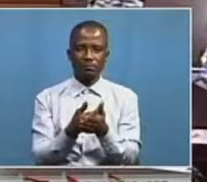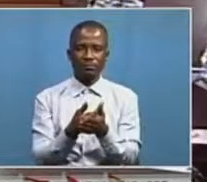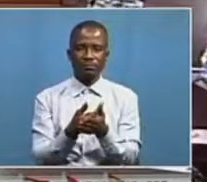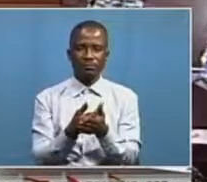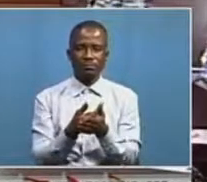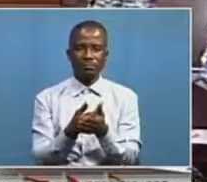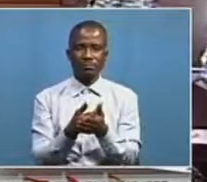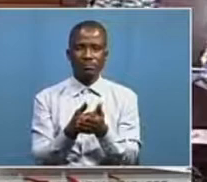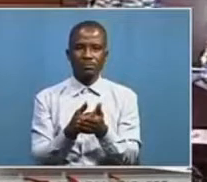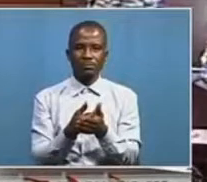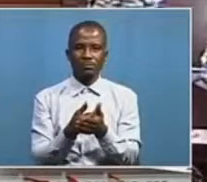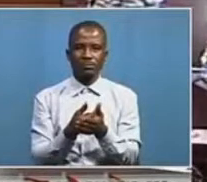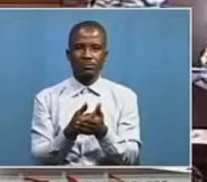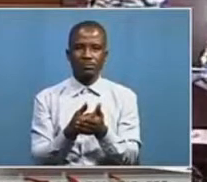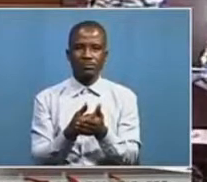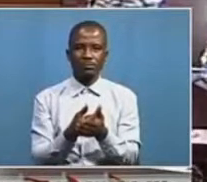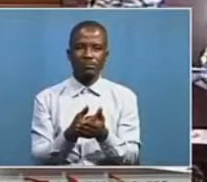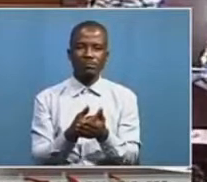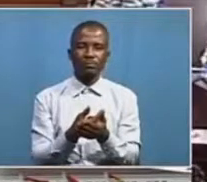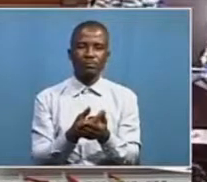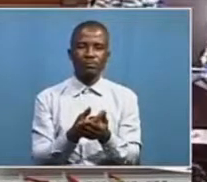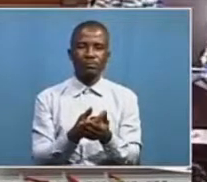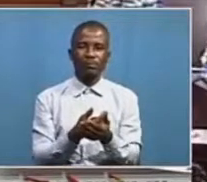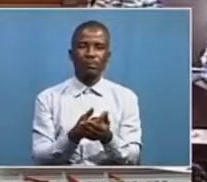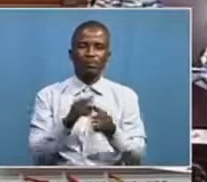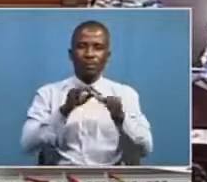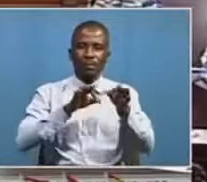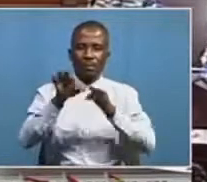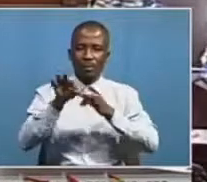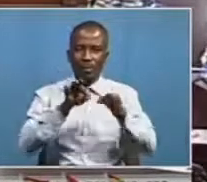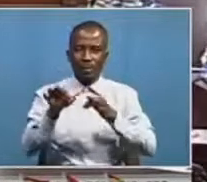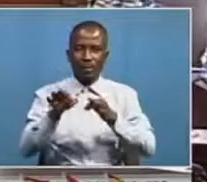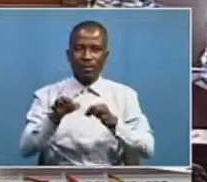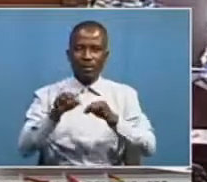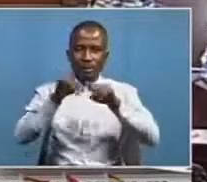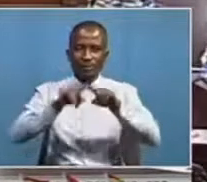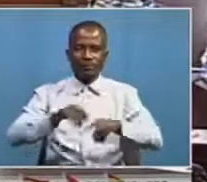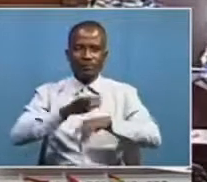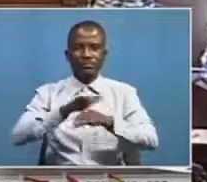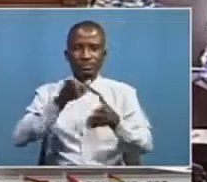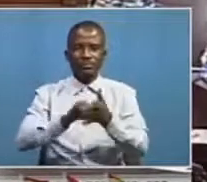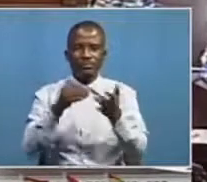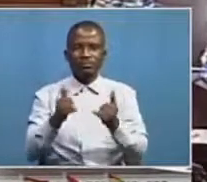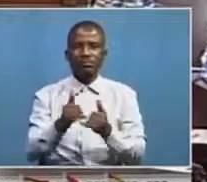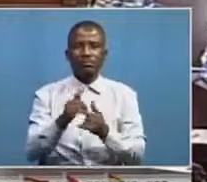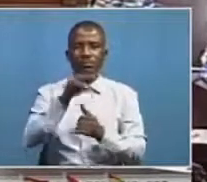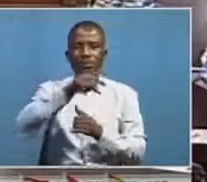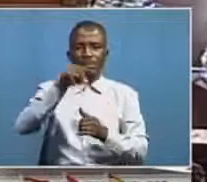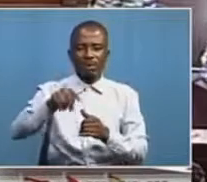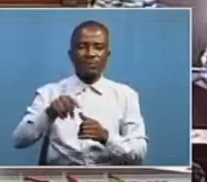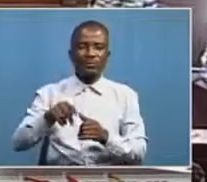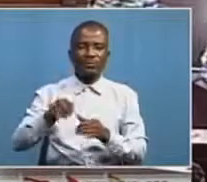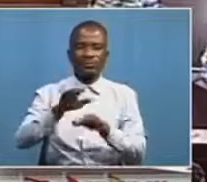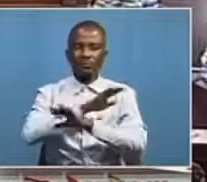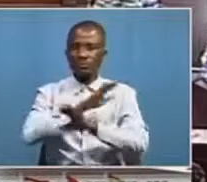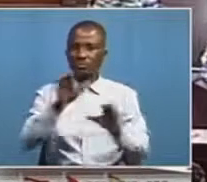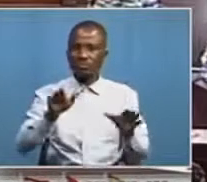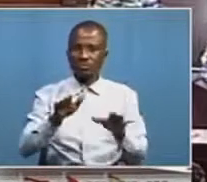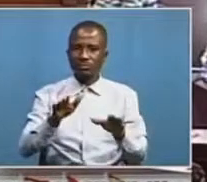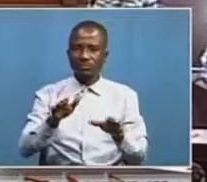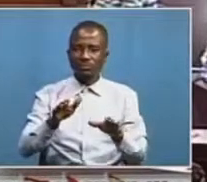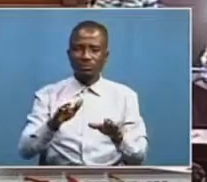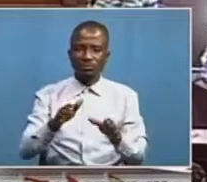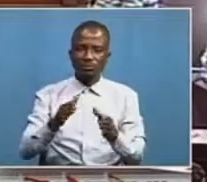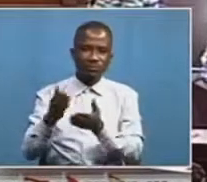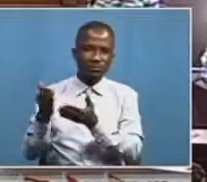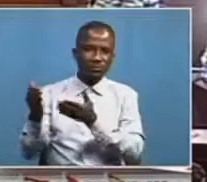1992 Constitution. The above analysis, which is based on the scenario that the second respondent did not gain any valid votes